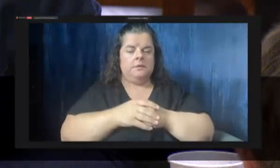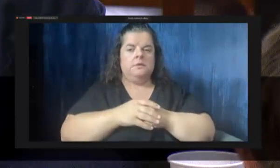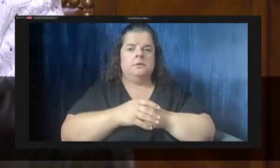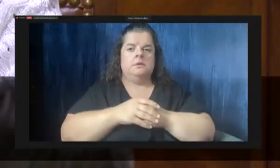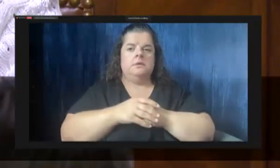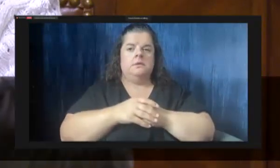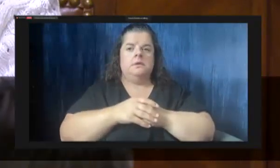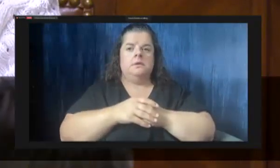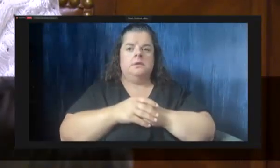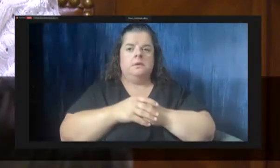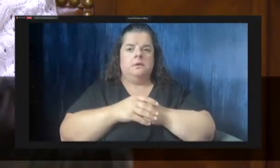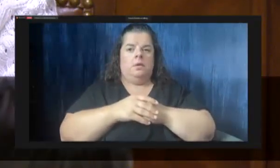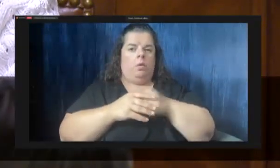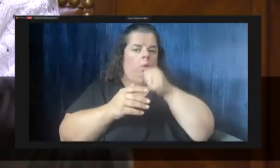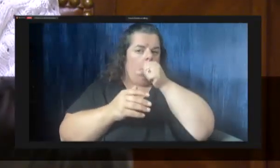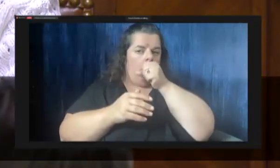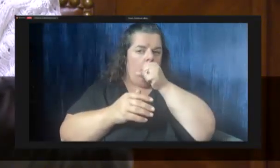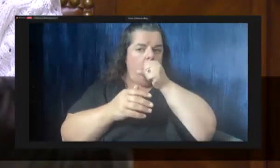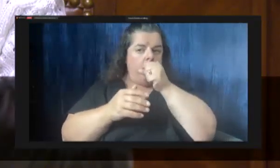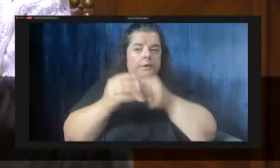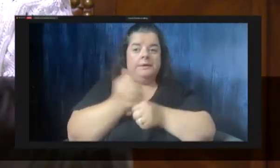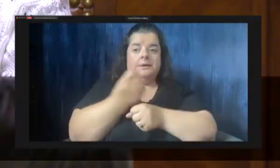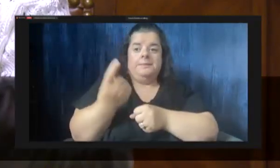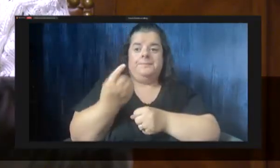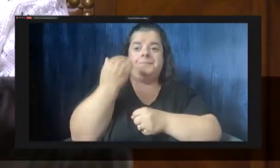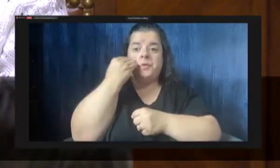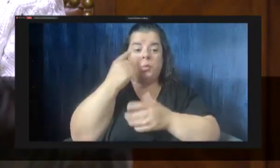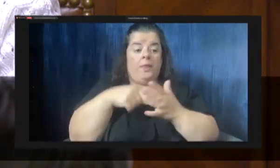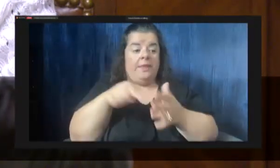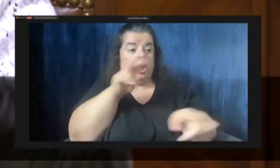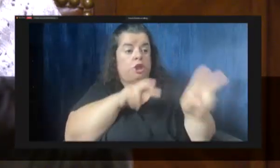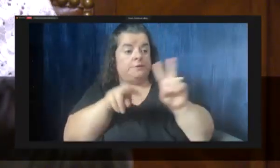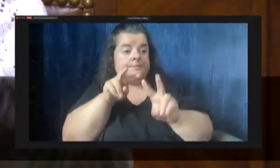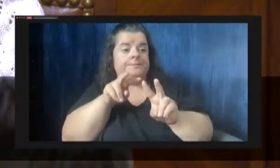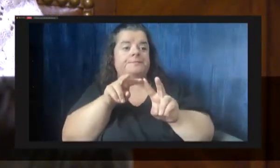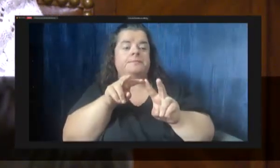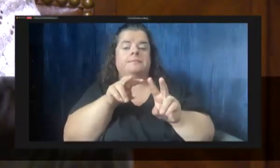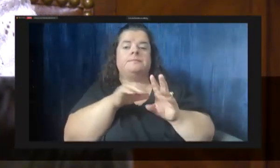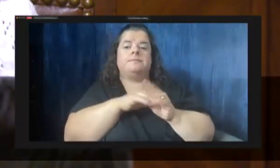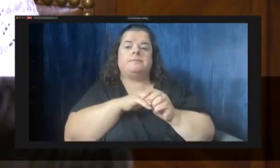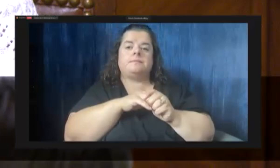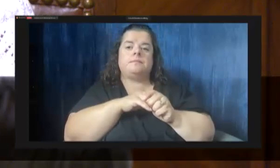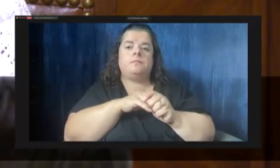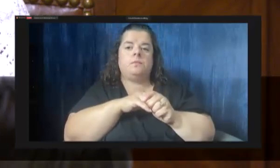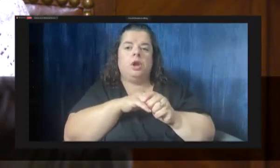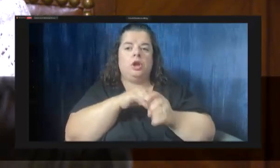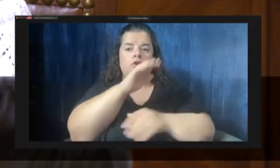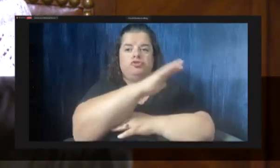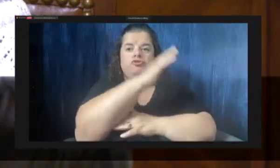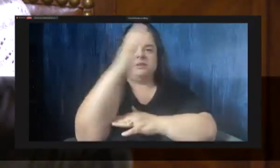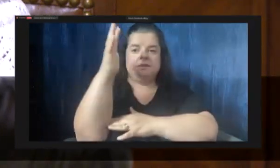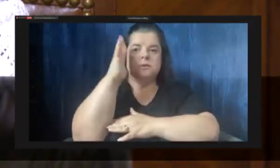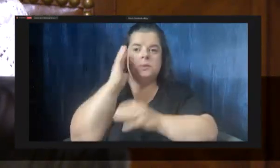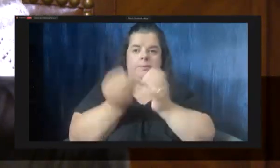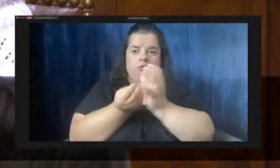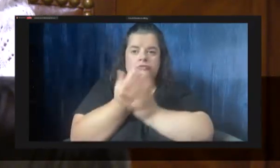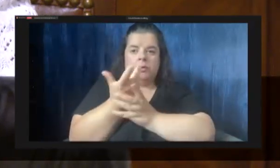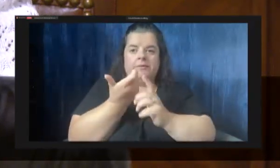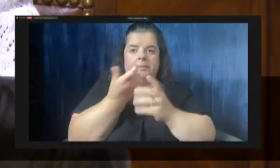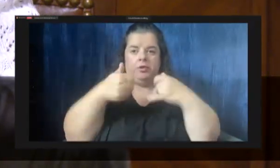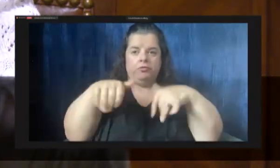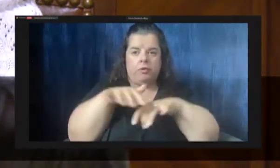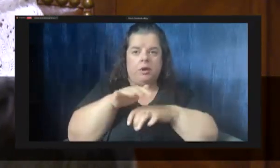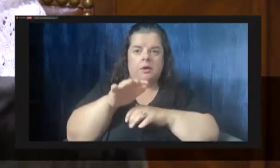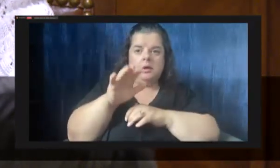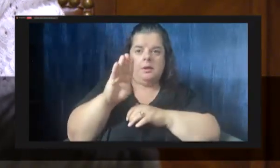you take somebody who knows what they're looking at to look at it, the trees that are growing from the ground are like